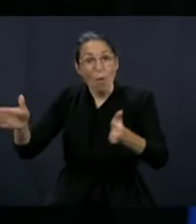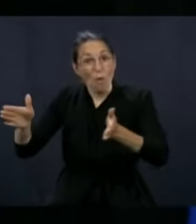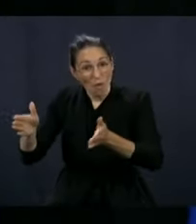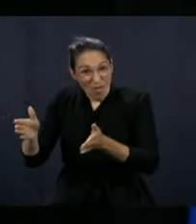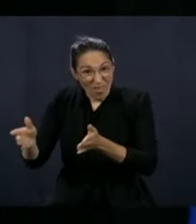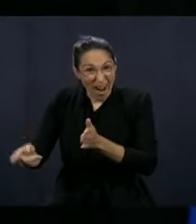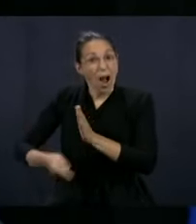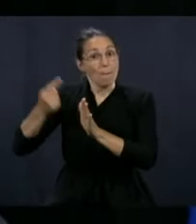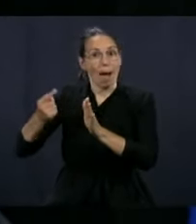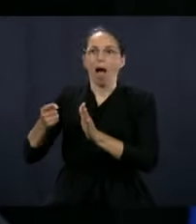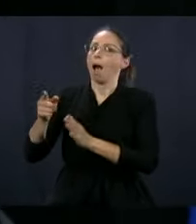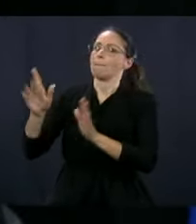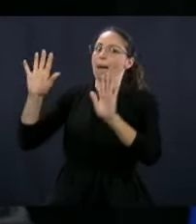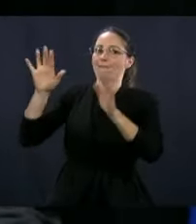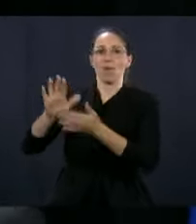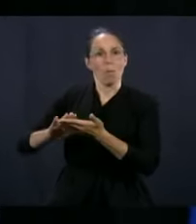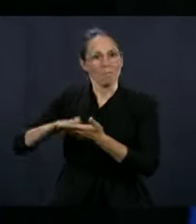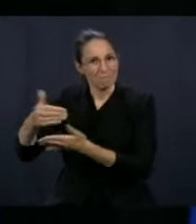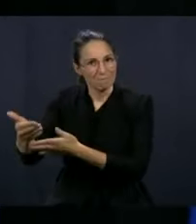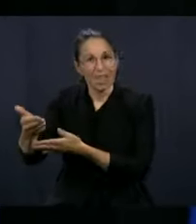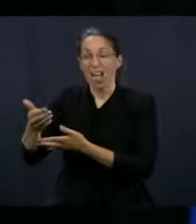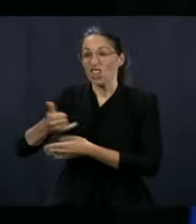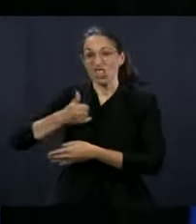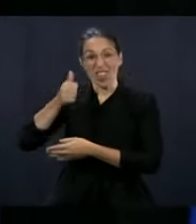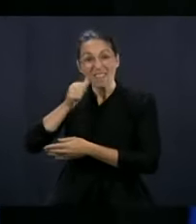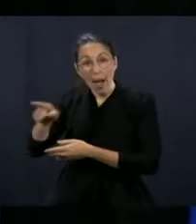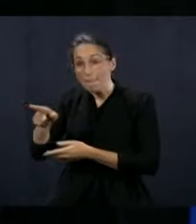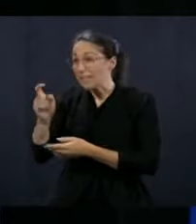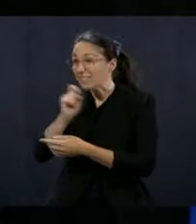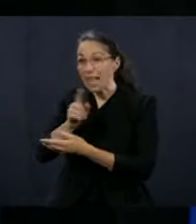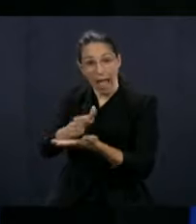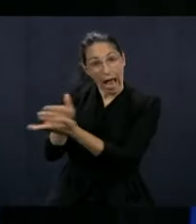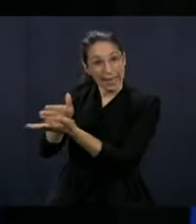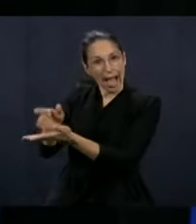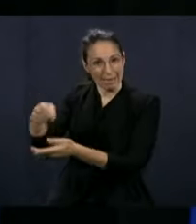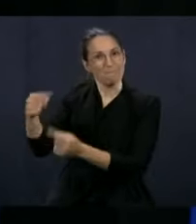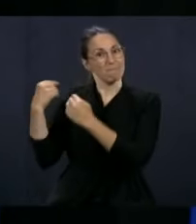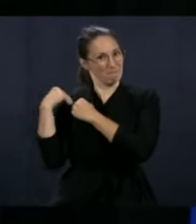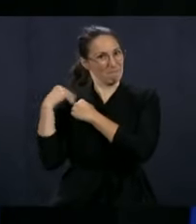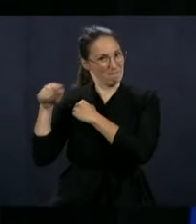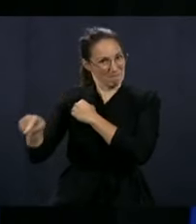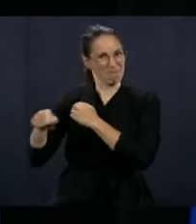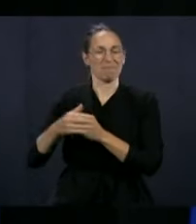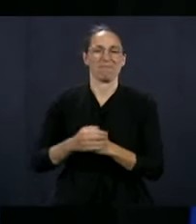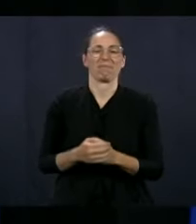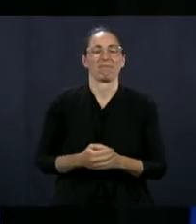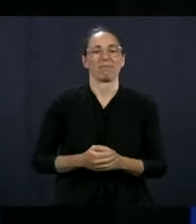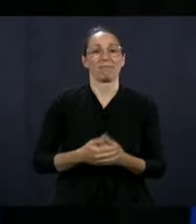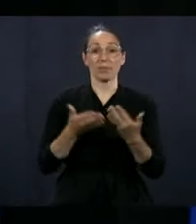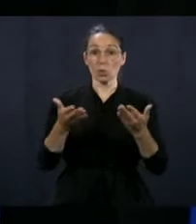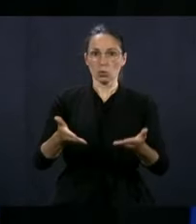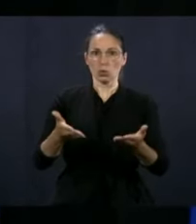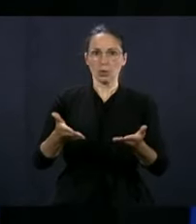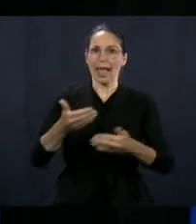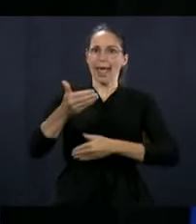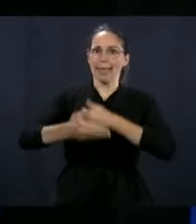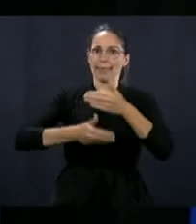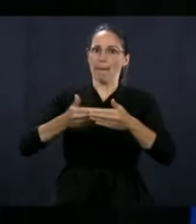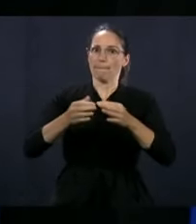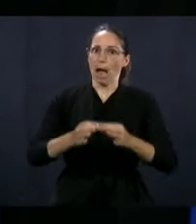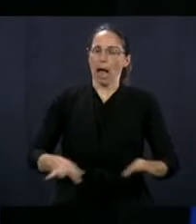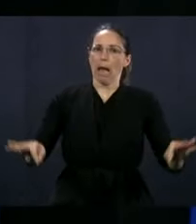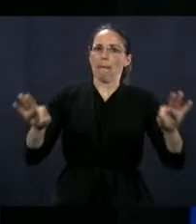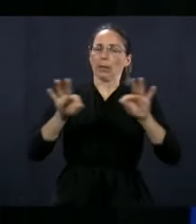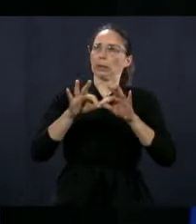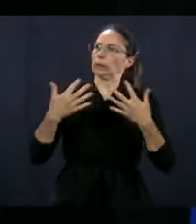they help young women who face different difficulties. Today we are getting to a new stage, which is